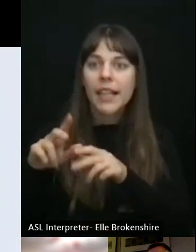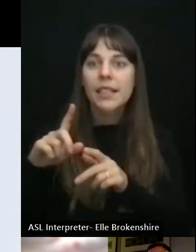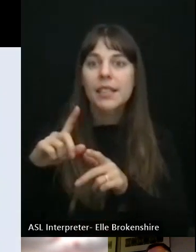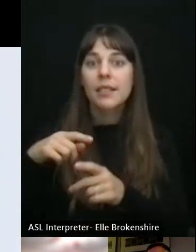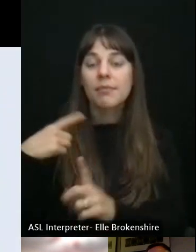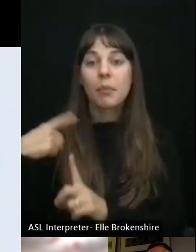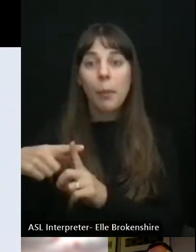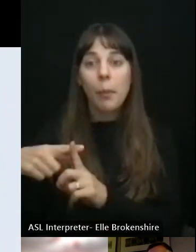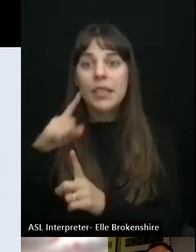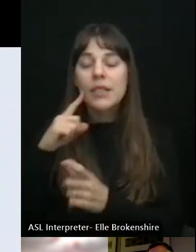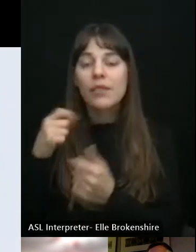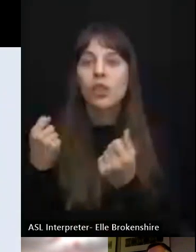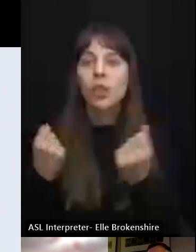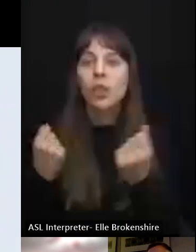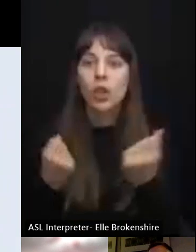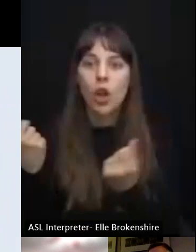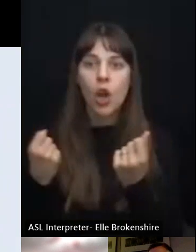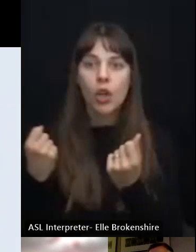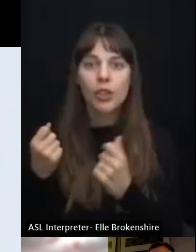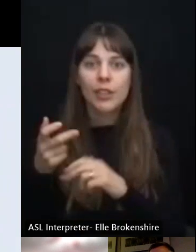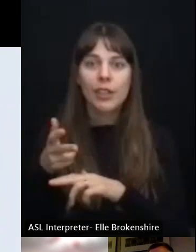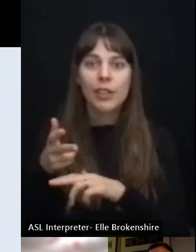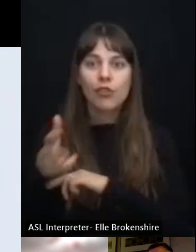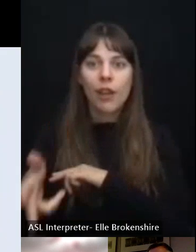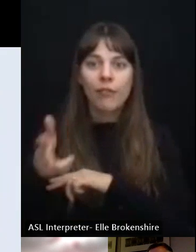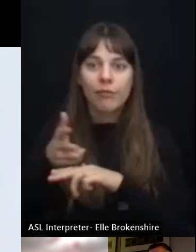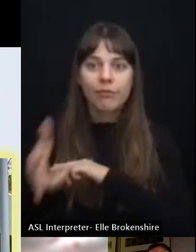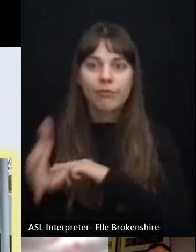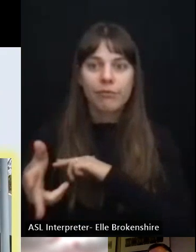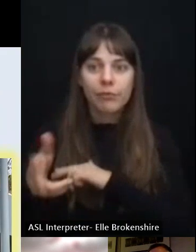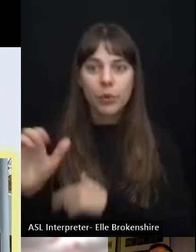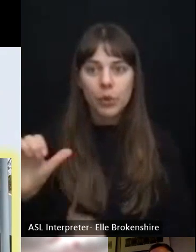that traverse across the tracks as well too.